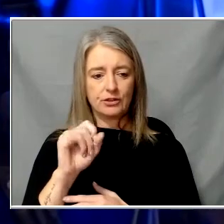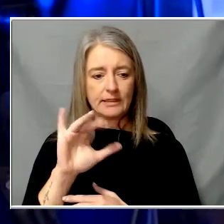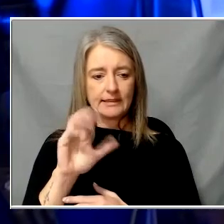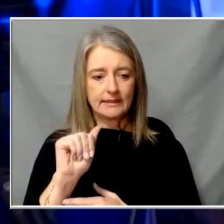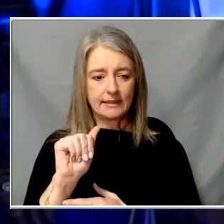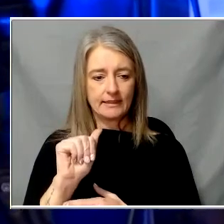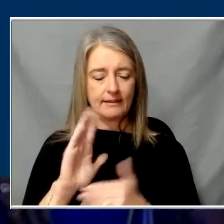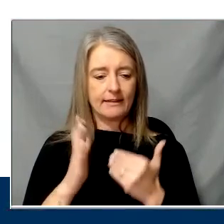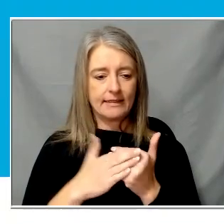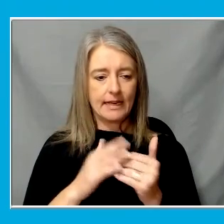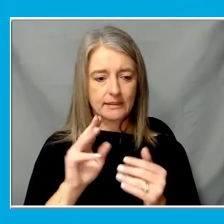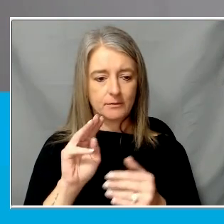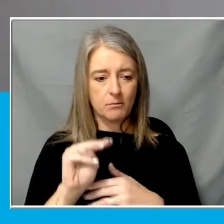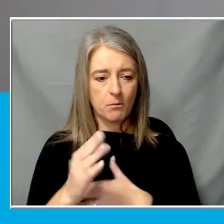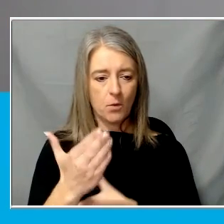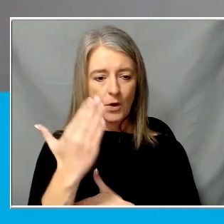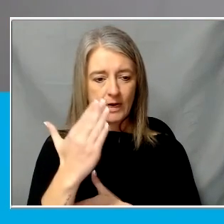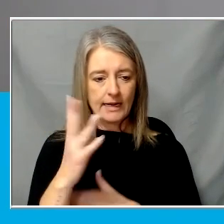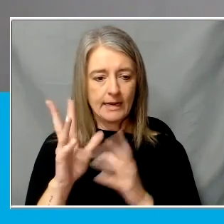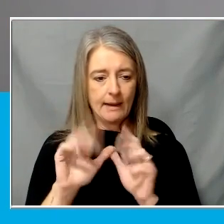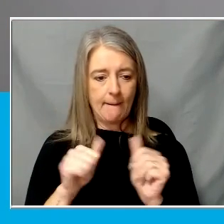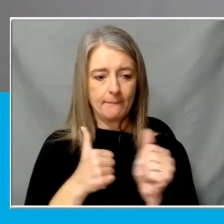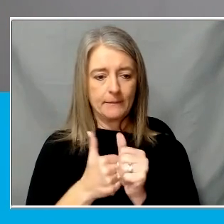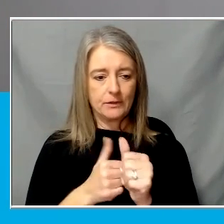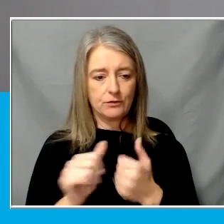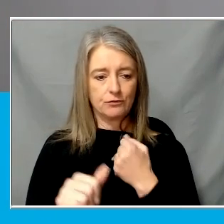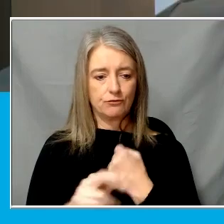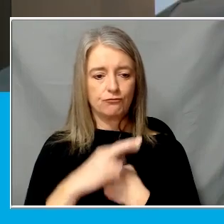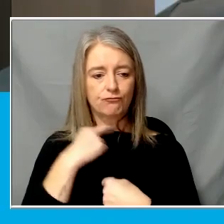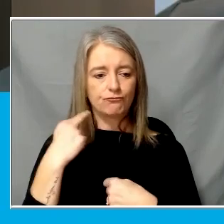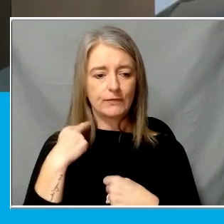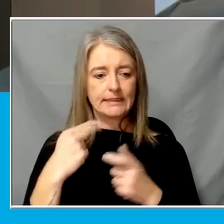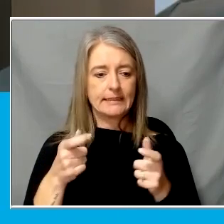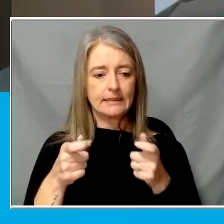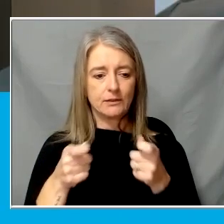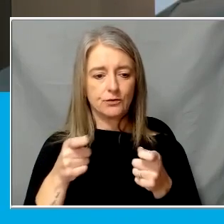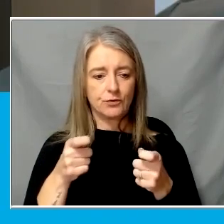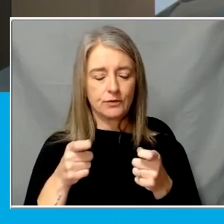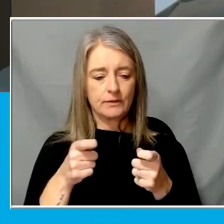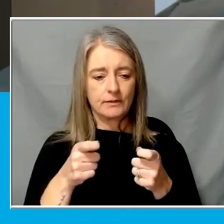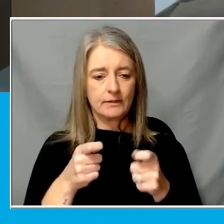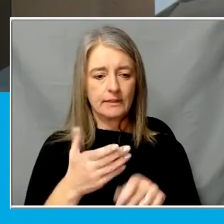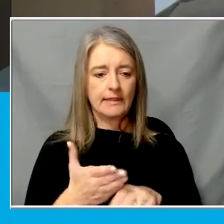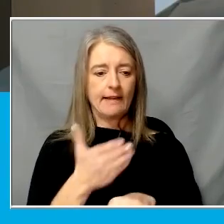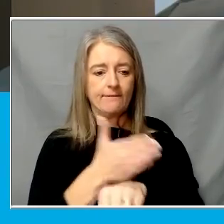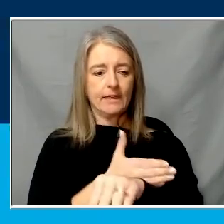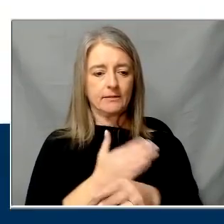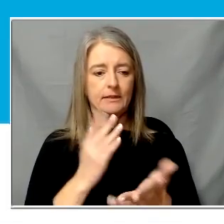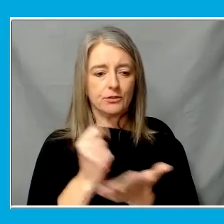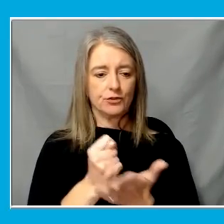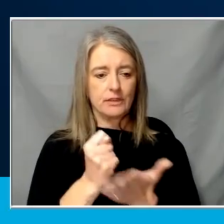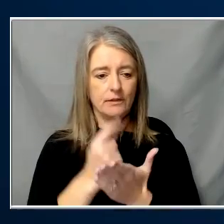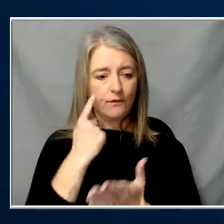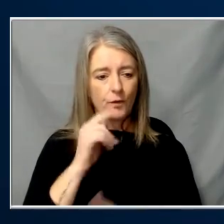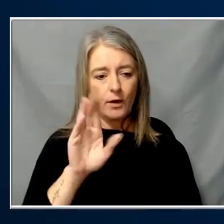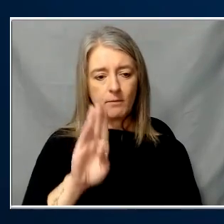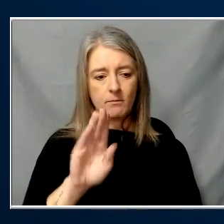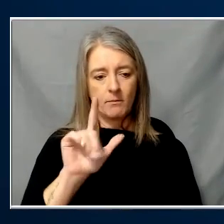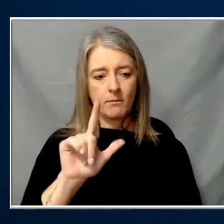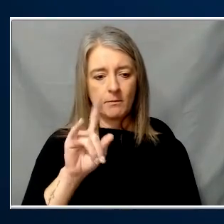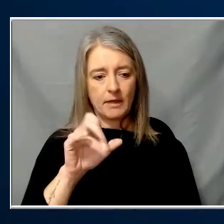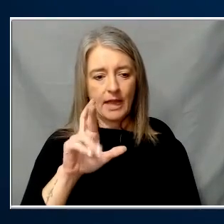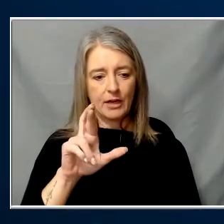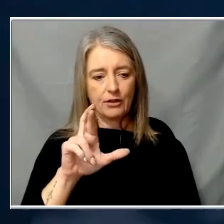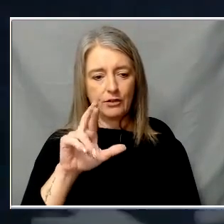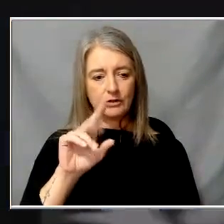next Morning Medical Update, the risk factors you can control and the advancements in treatment for bladder disorders. See you Tuesday